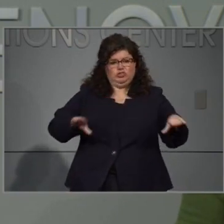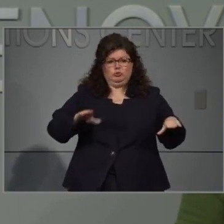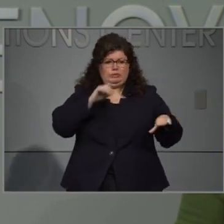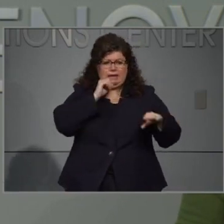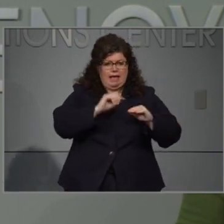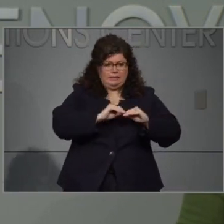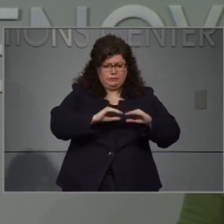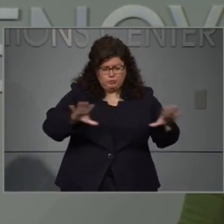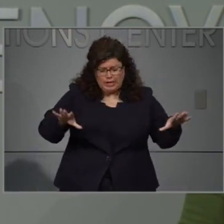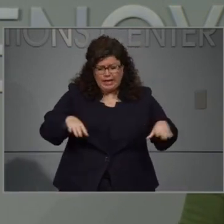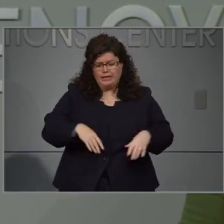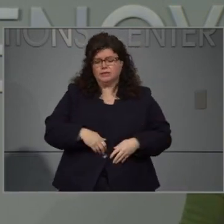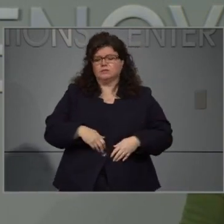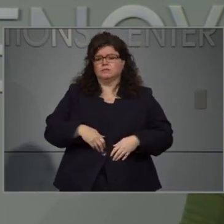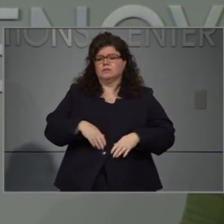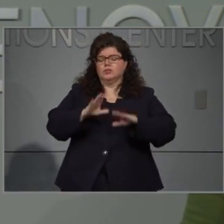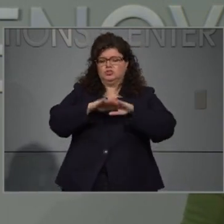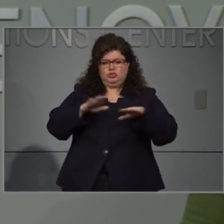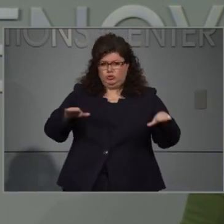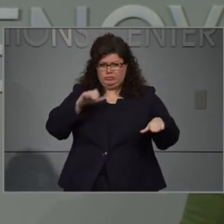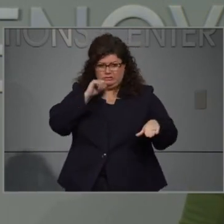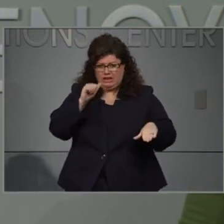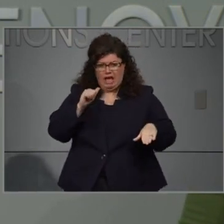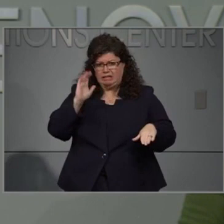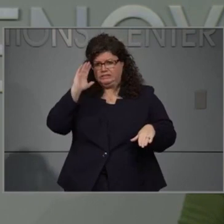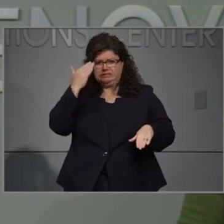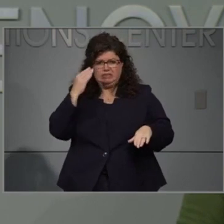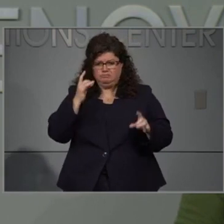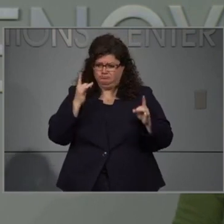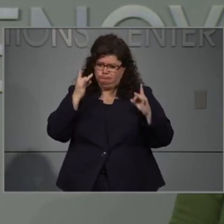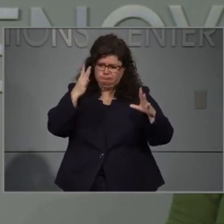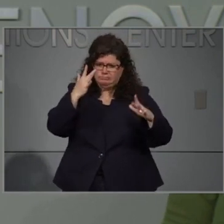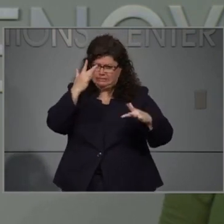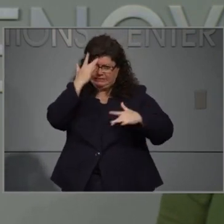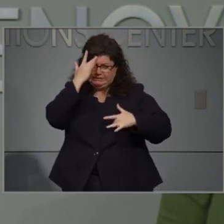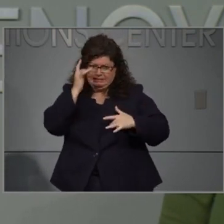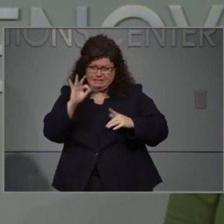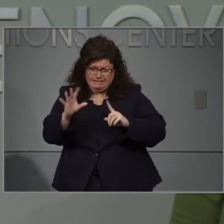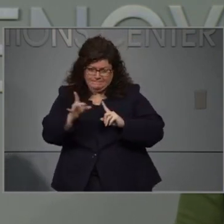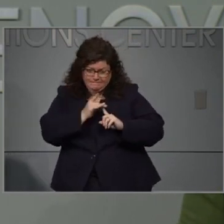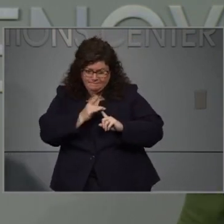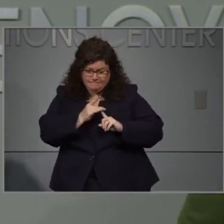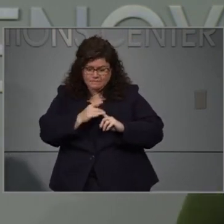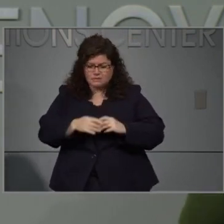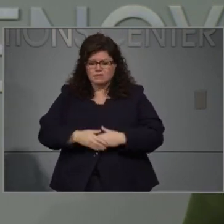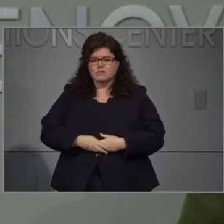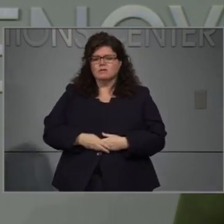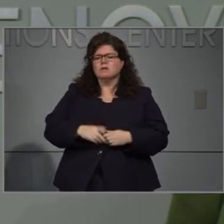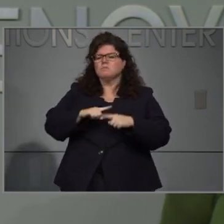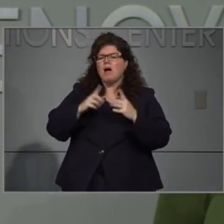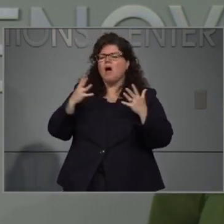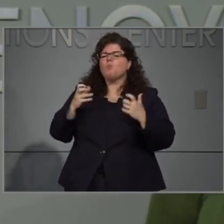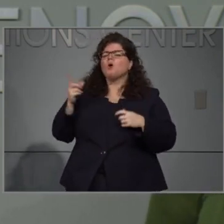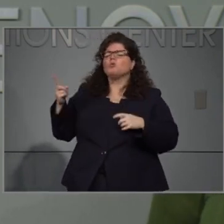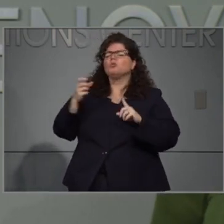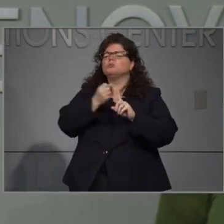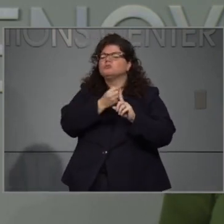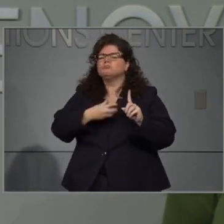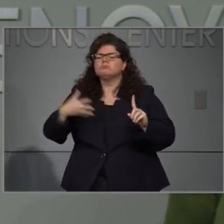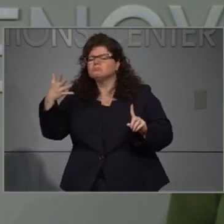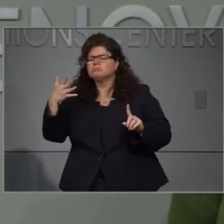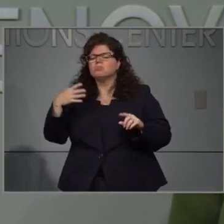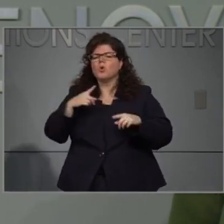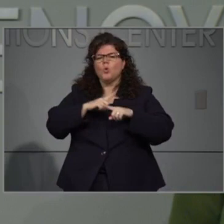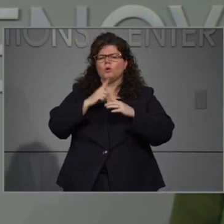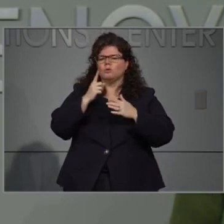get sick. I'm hoping you can quantify that and the differences between the way the hospital acts with children versus adults. I think that